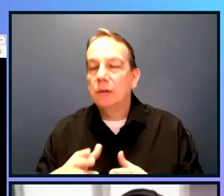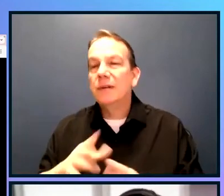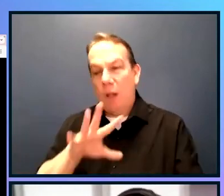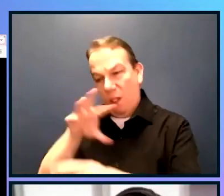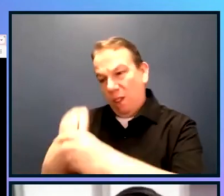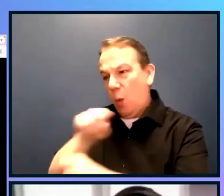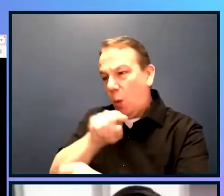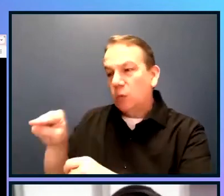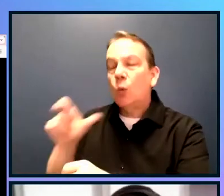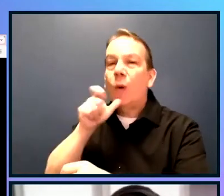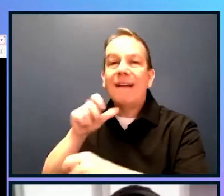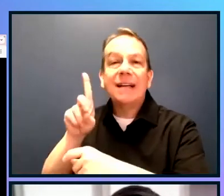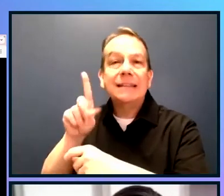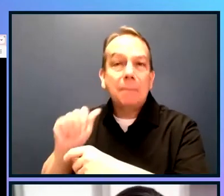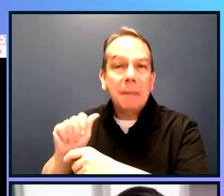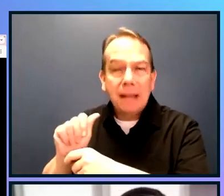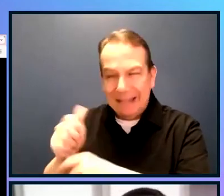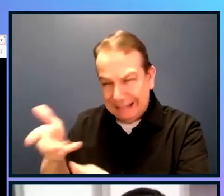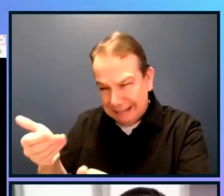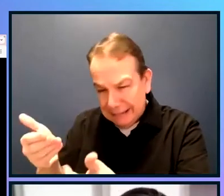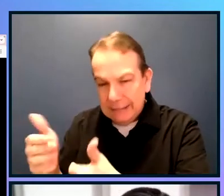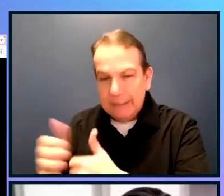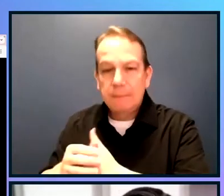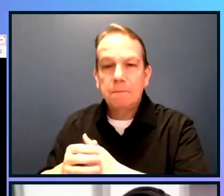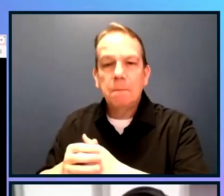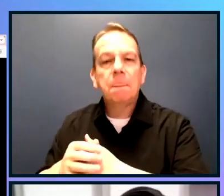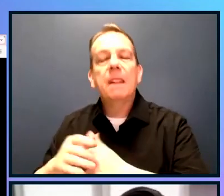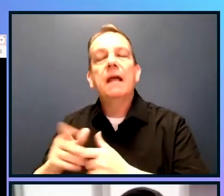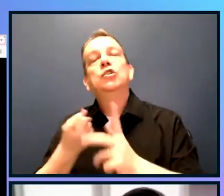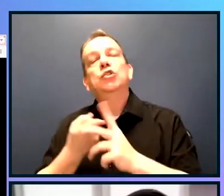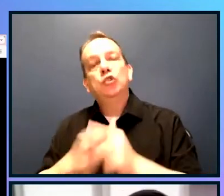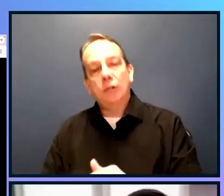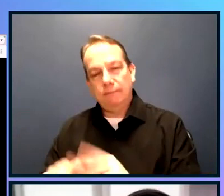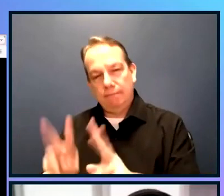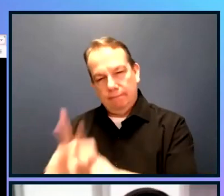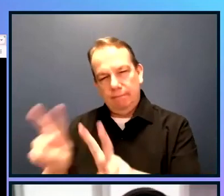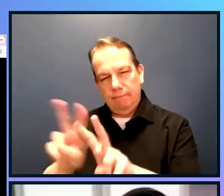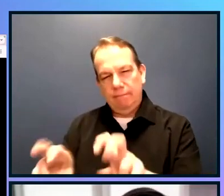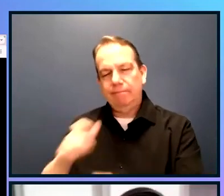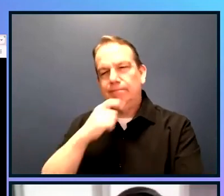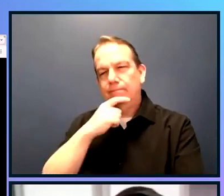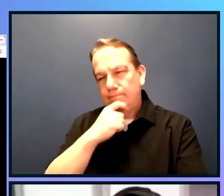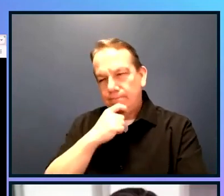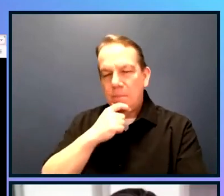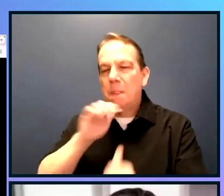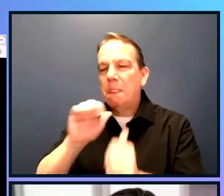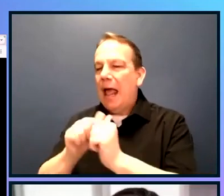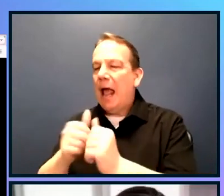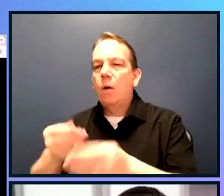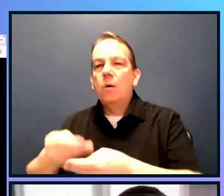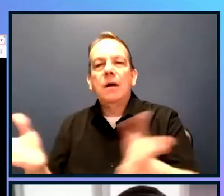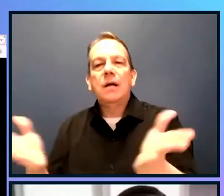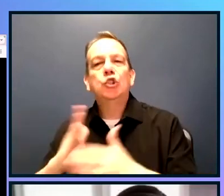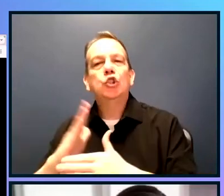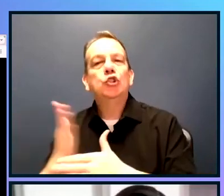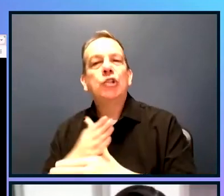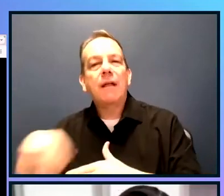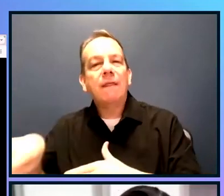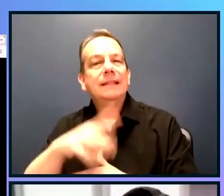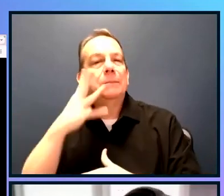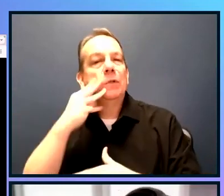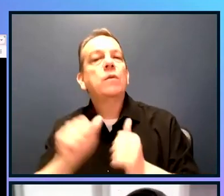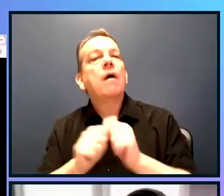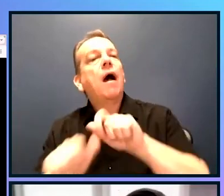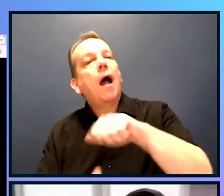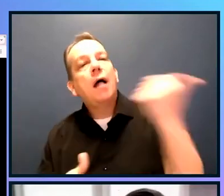disabilities. We started to assess how might we bring this to more of our hubbers so that they may better understand the